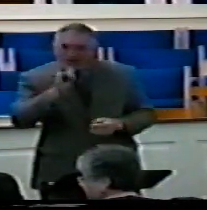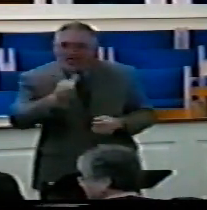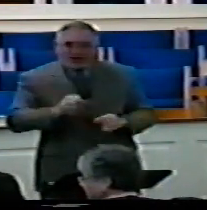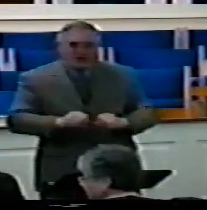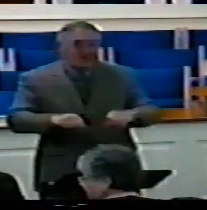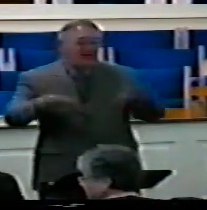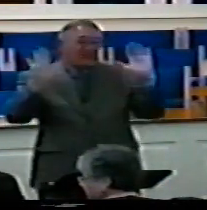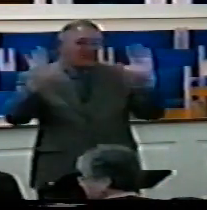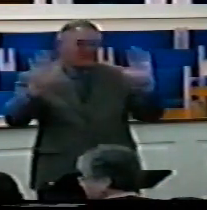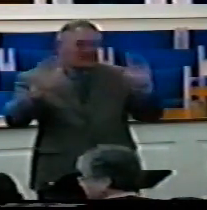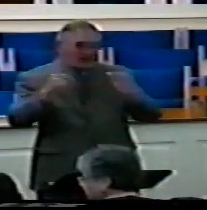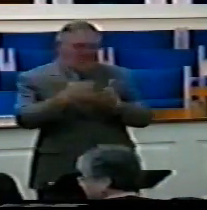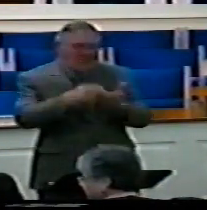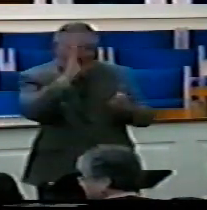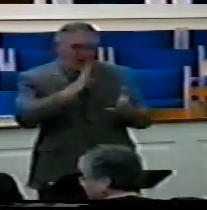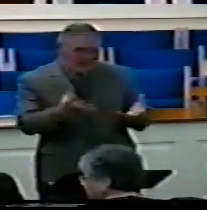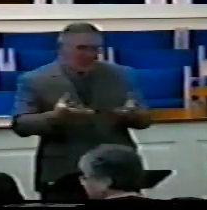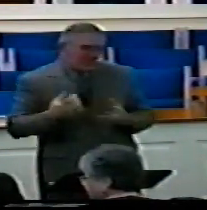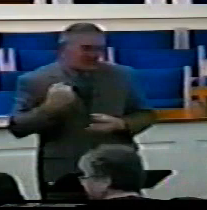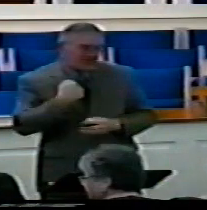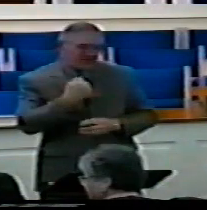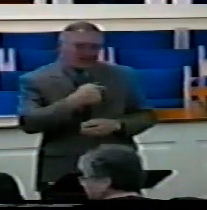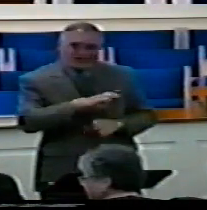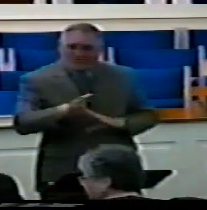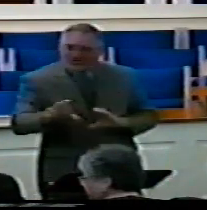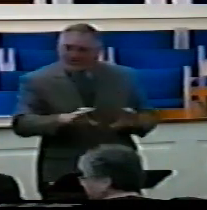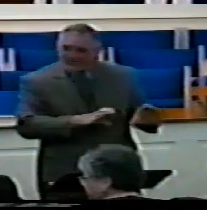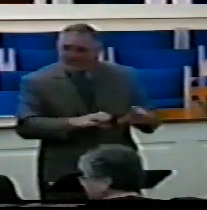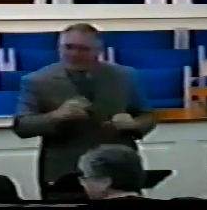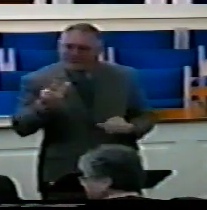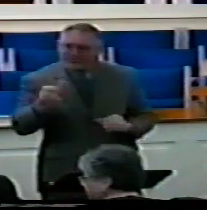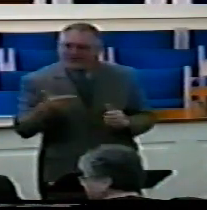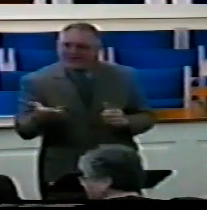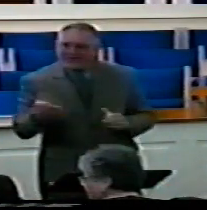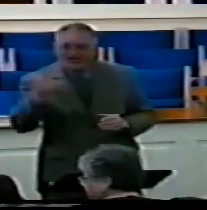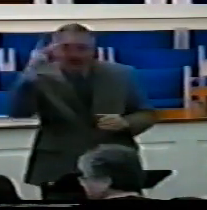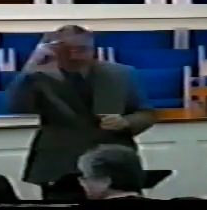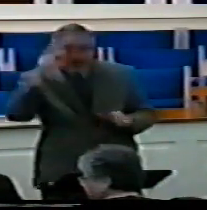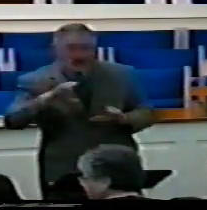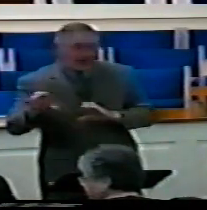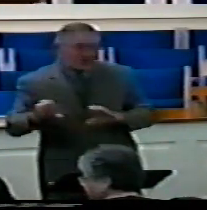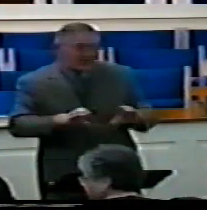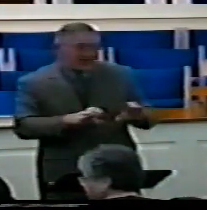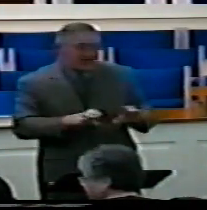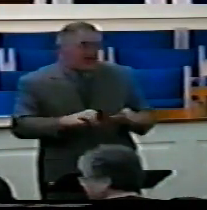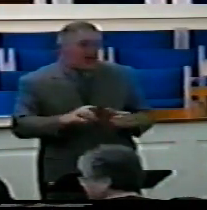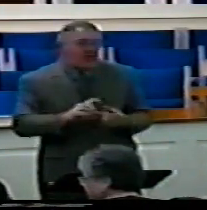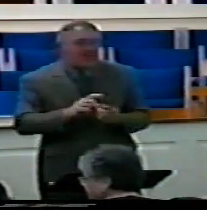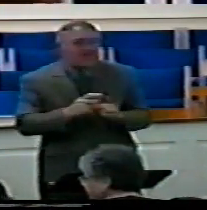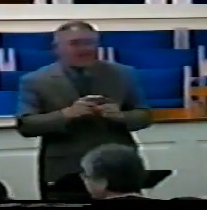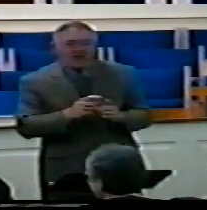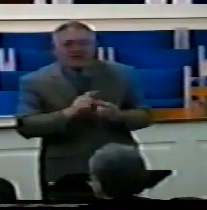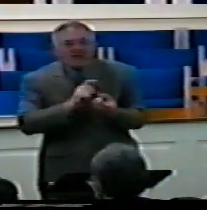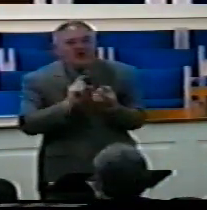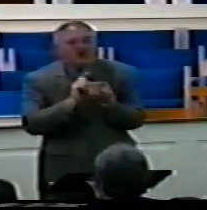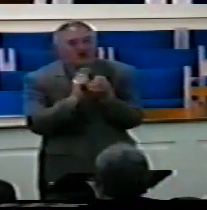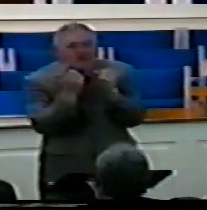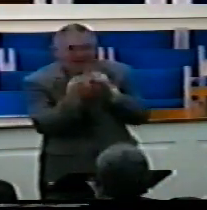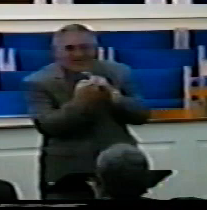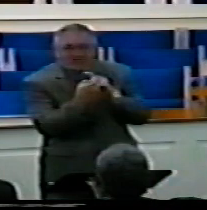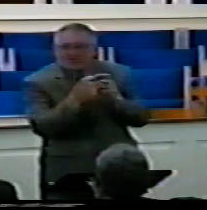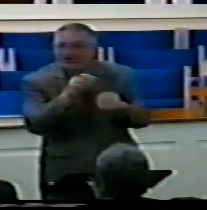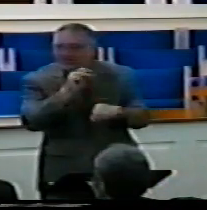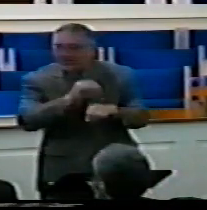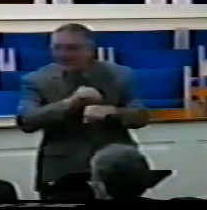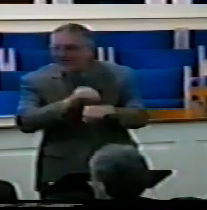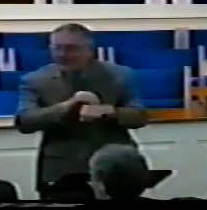Therefore, Paul had a decision he had to make. Paul, there was three things that Paul did that turned the ministry around. Three things that Paul did